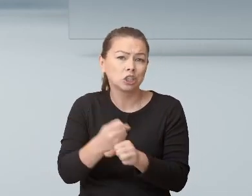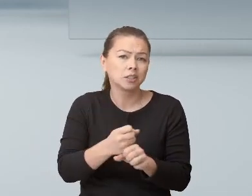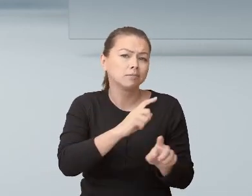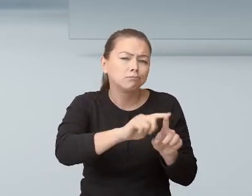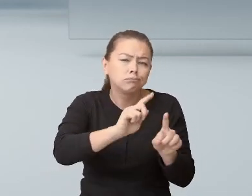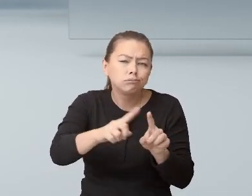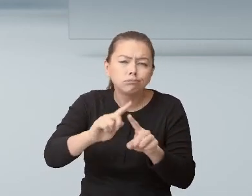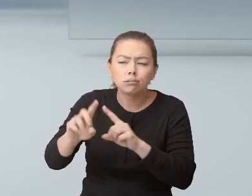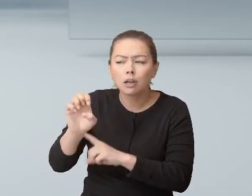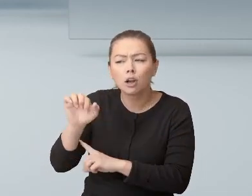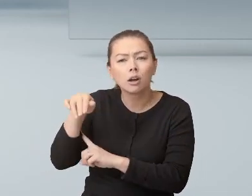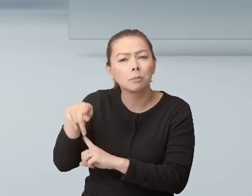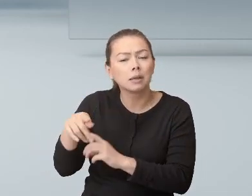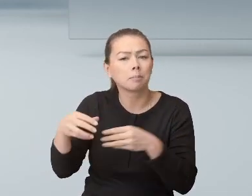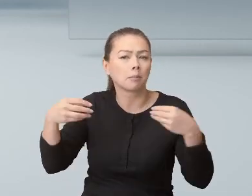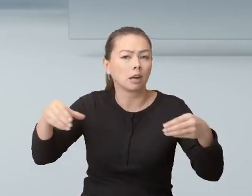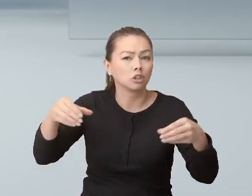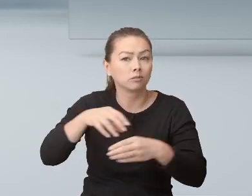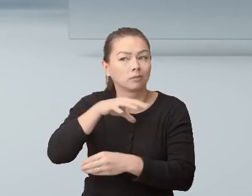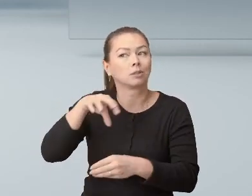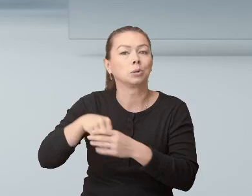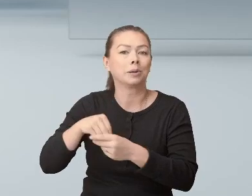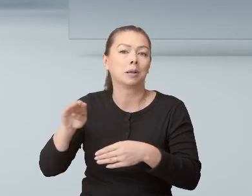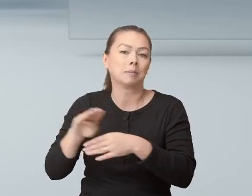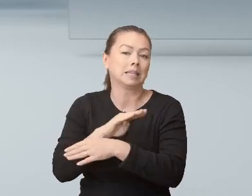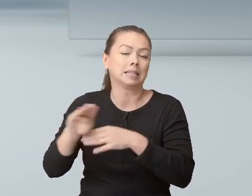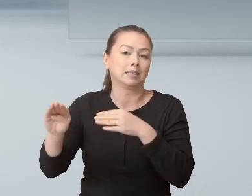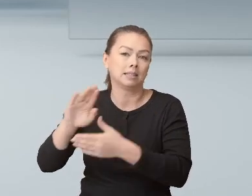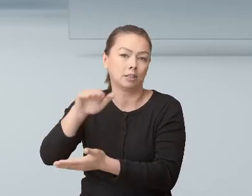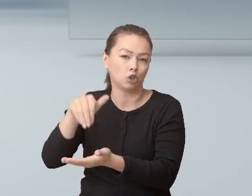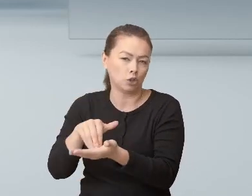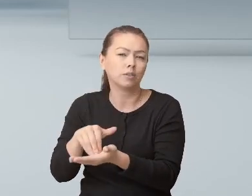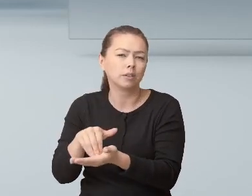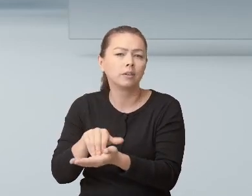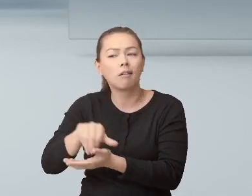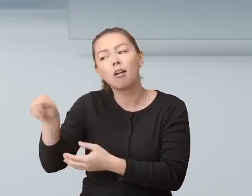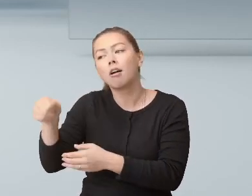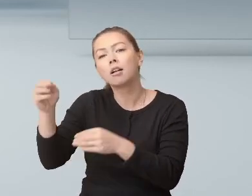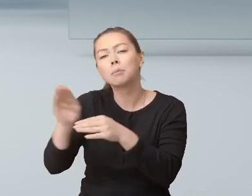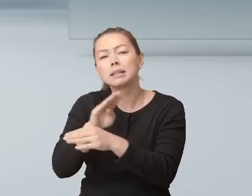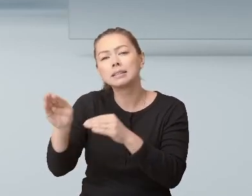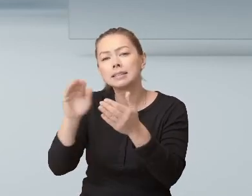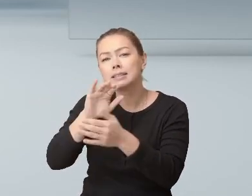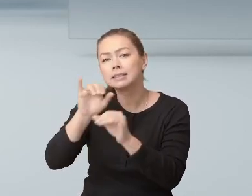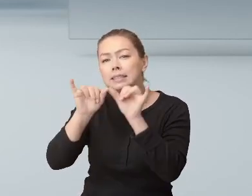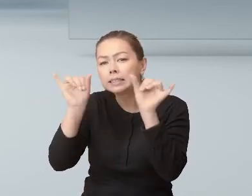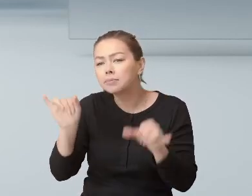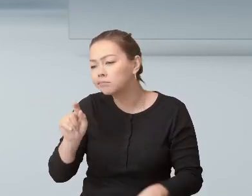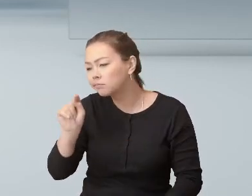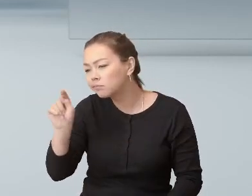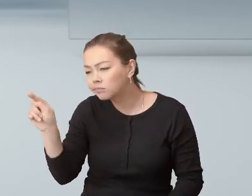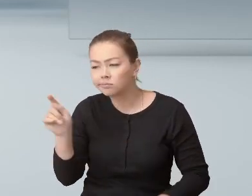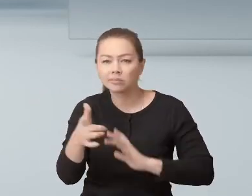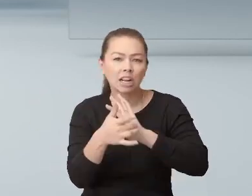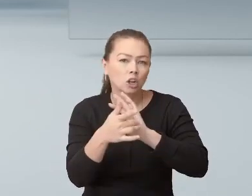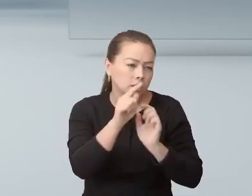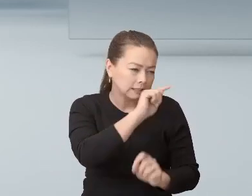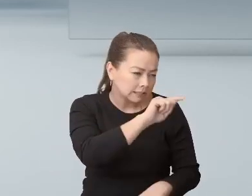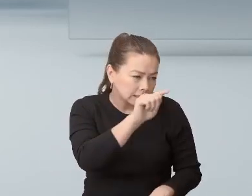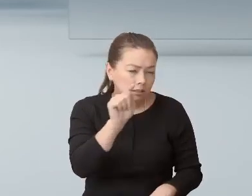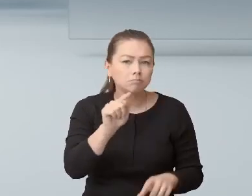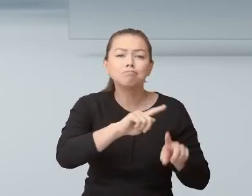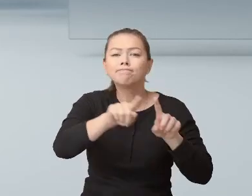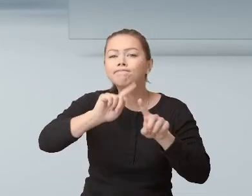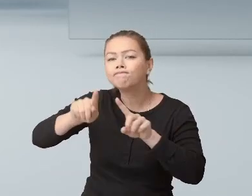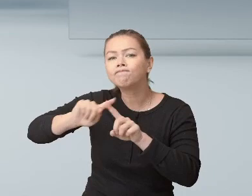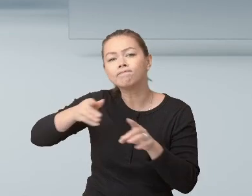Business Central, many other business systems and technologies as it relates to various industries.